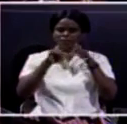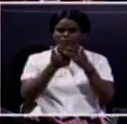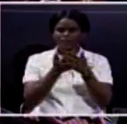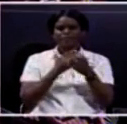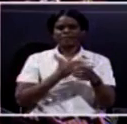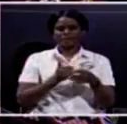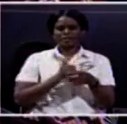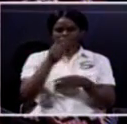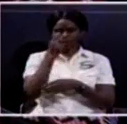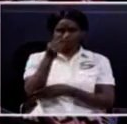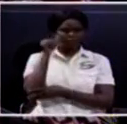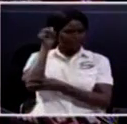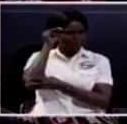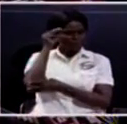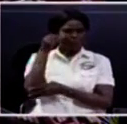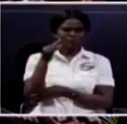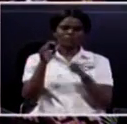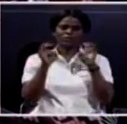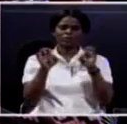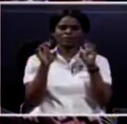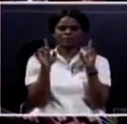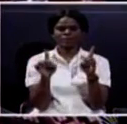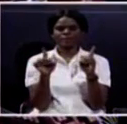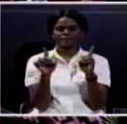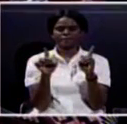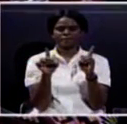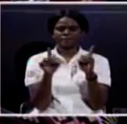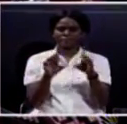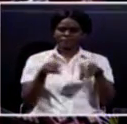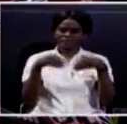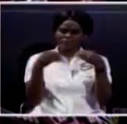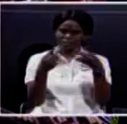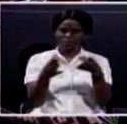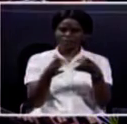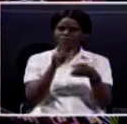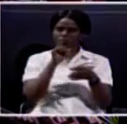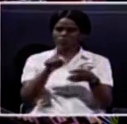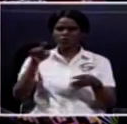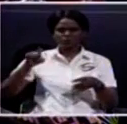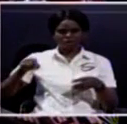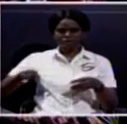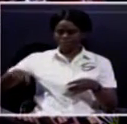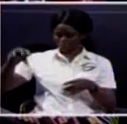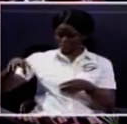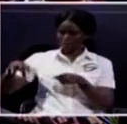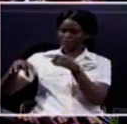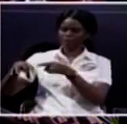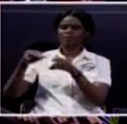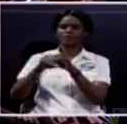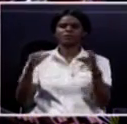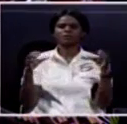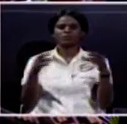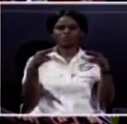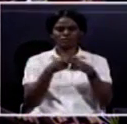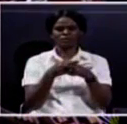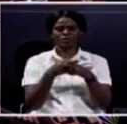see the Ministry of Education delivering to the needs of a child in the classroom. I